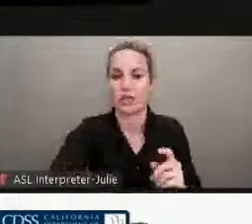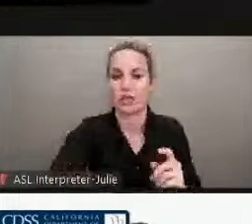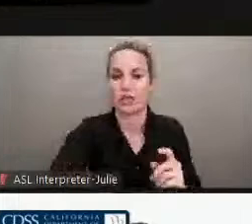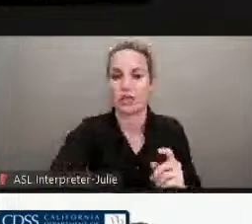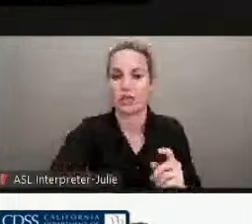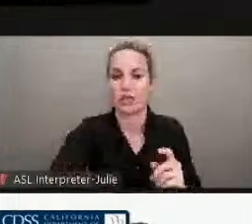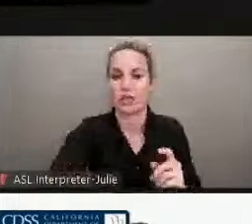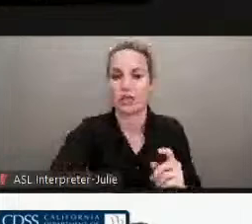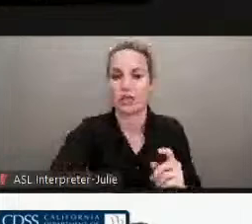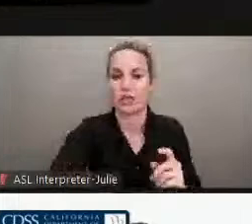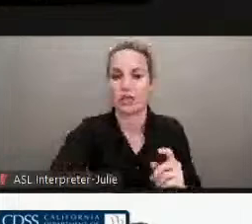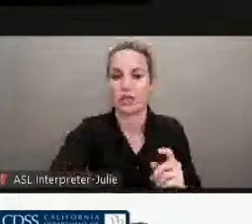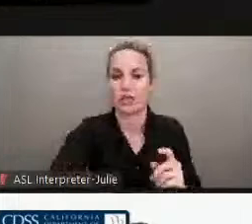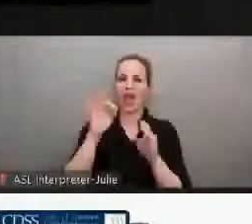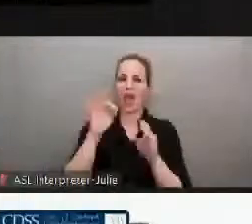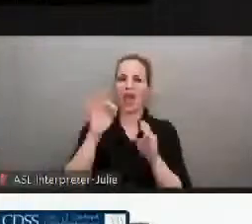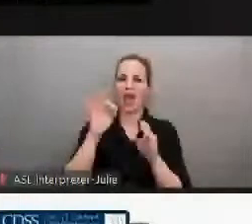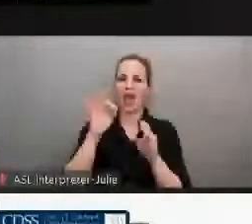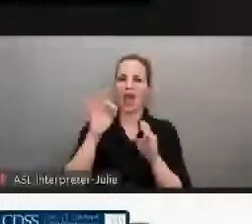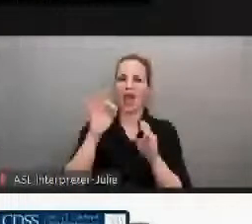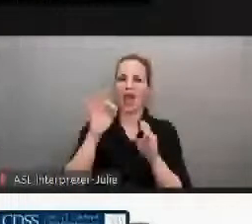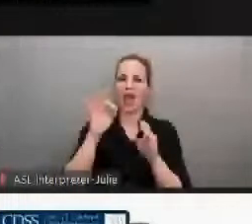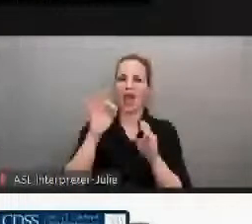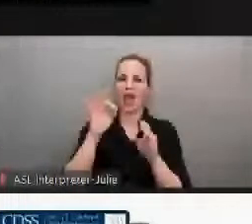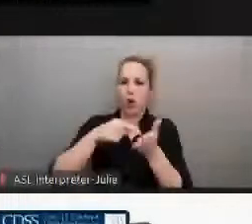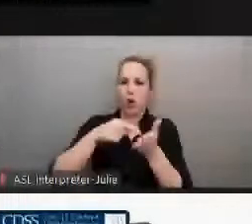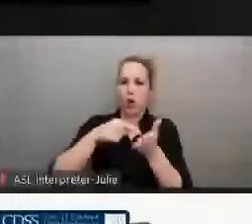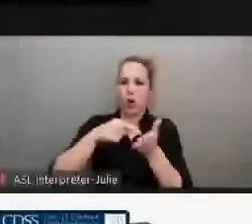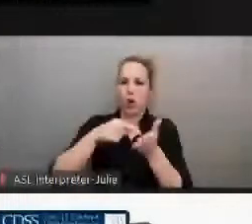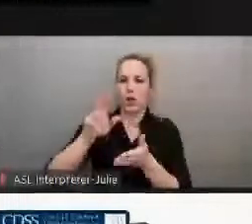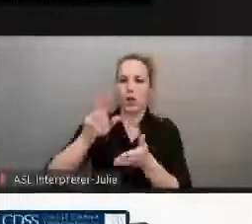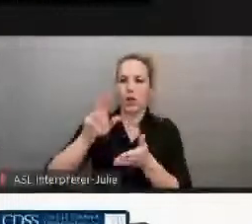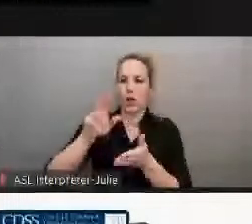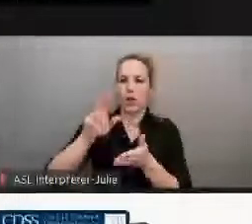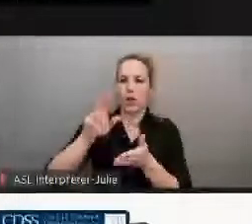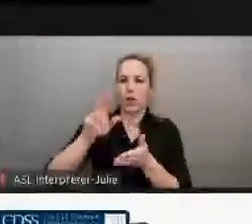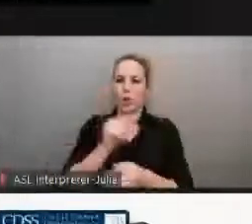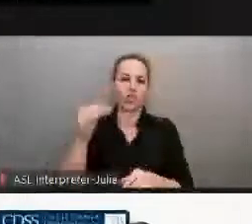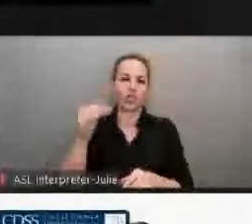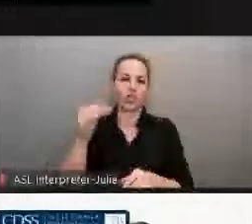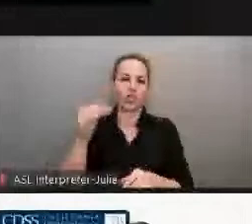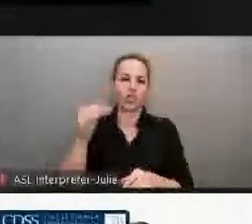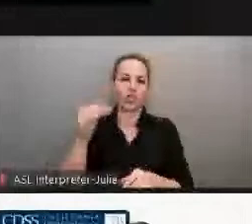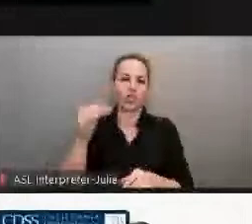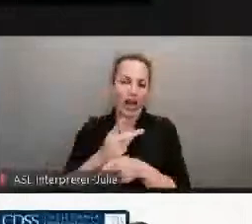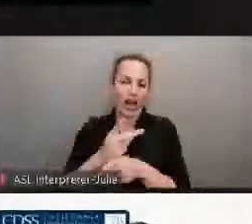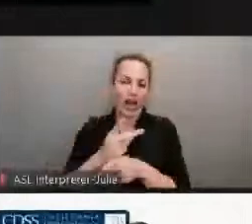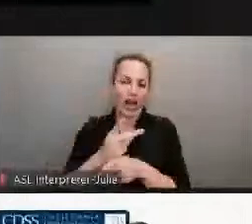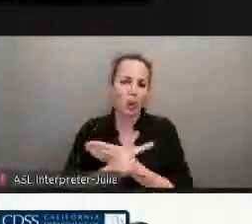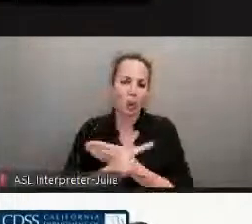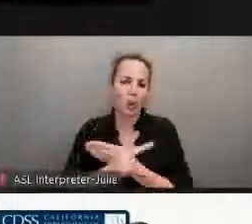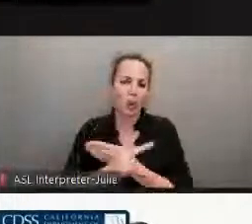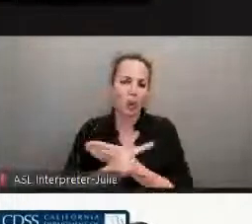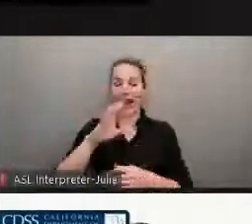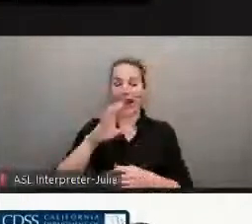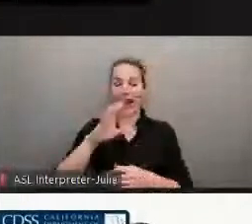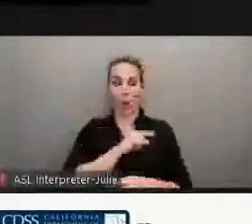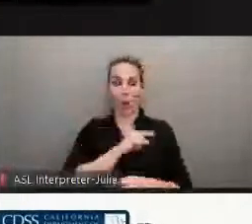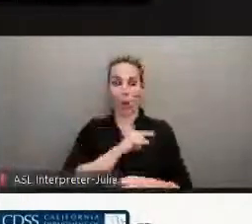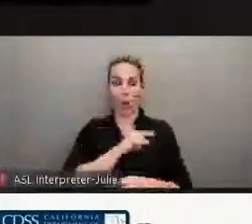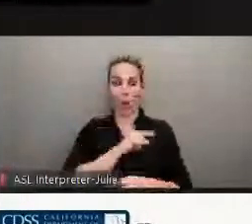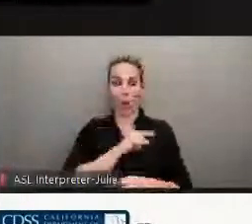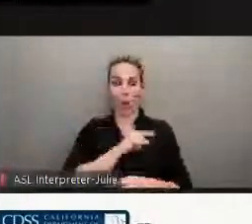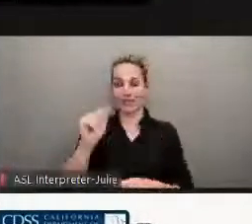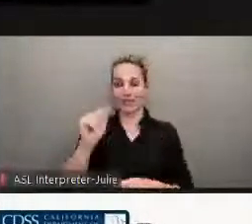and existing quality standards for childcare and development and preschool programs. The Rate and Quality Stakeholder Work Group provided